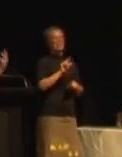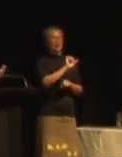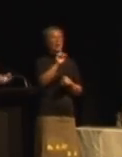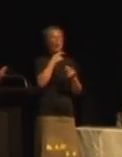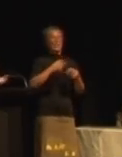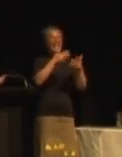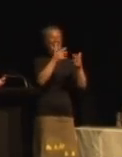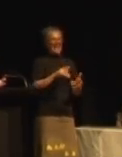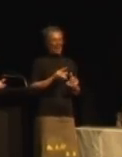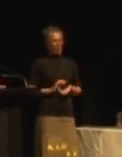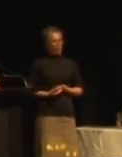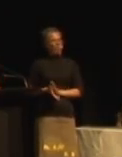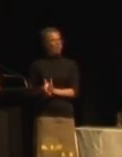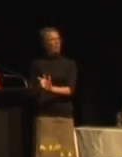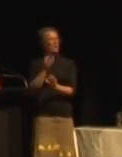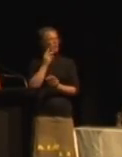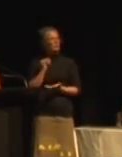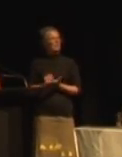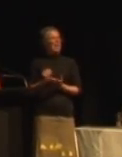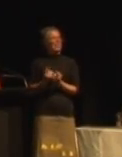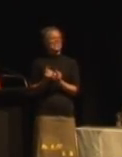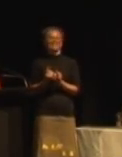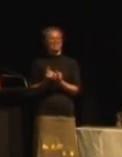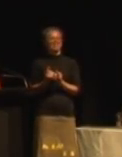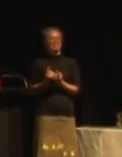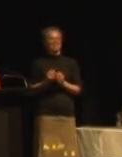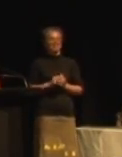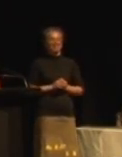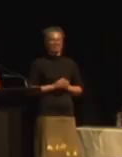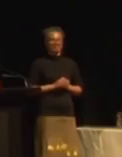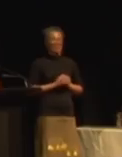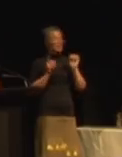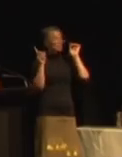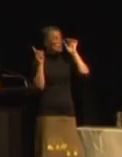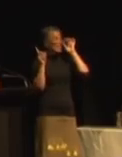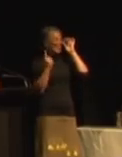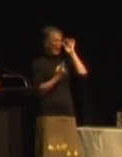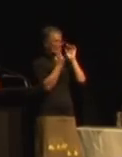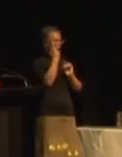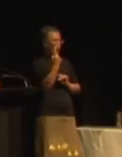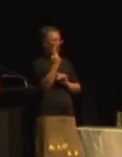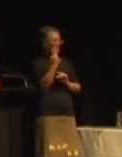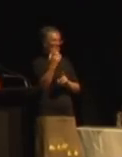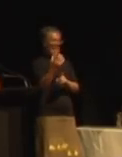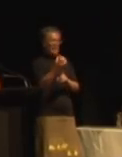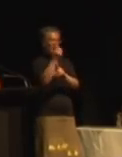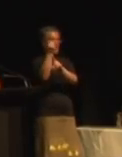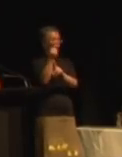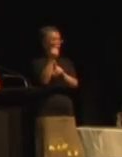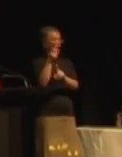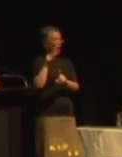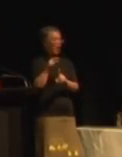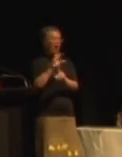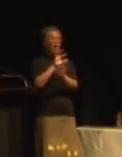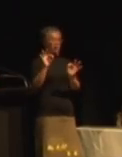So it's kind of an interesting structure, because Mozilla is a company with one shareholder, a nonprofit foundation,